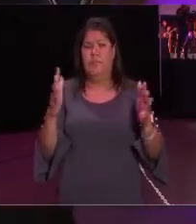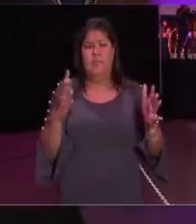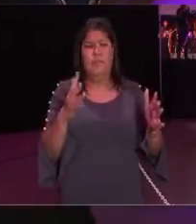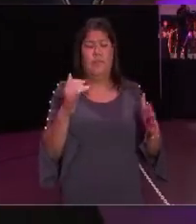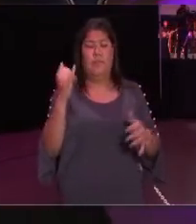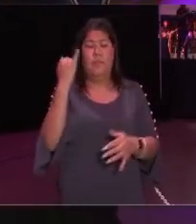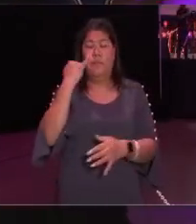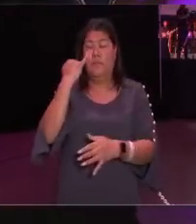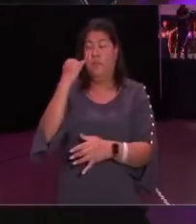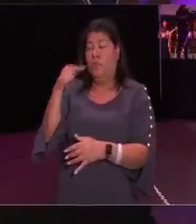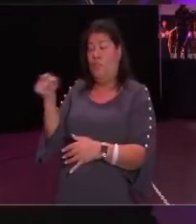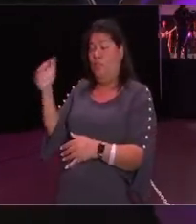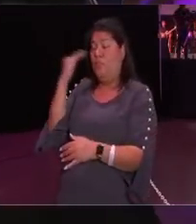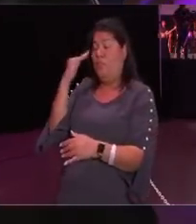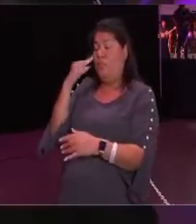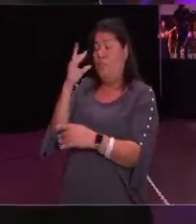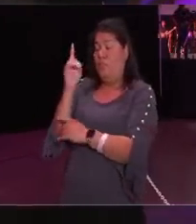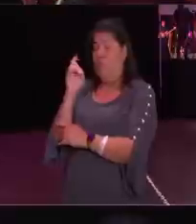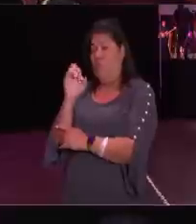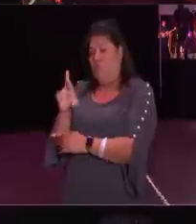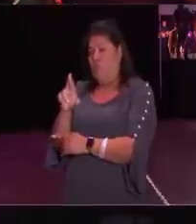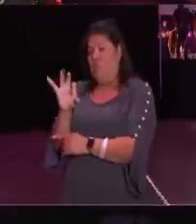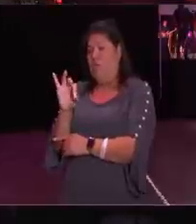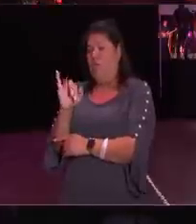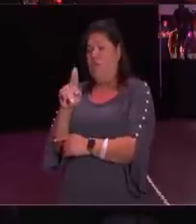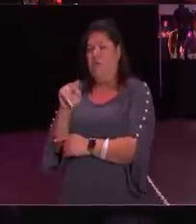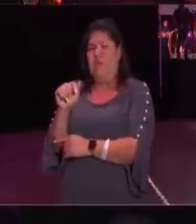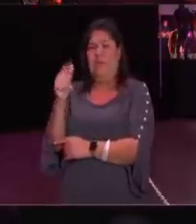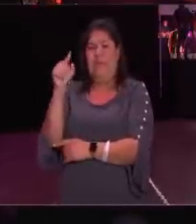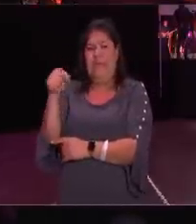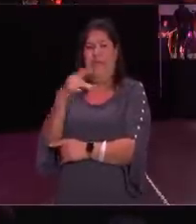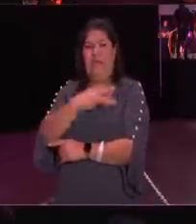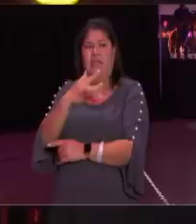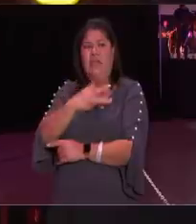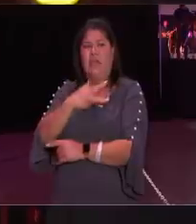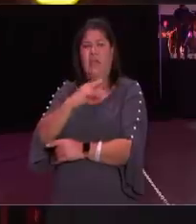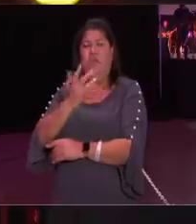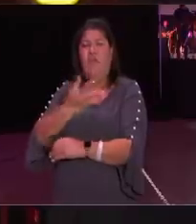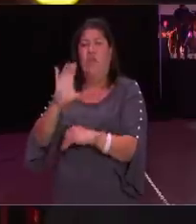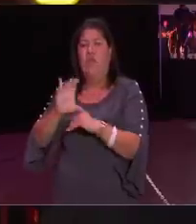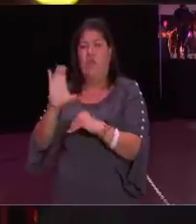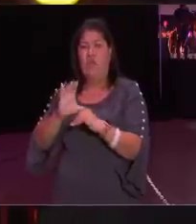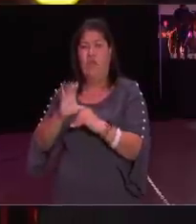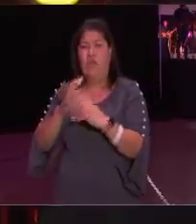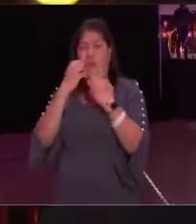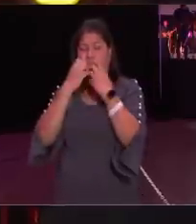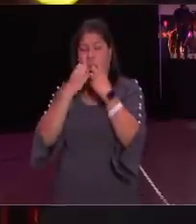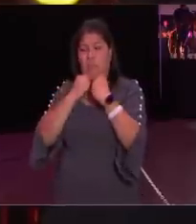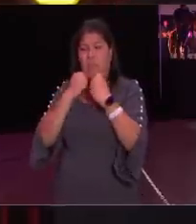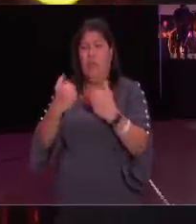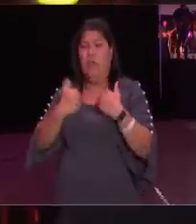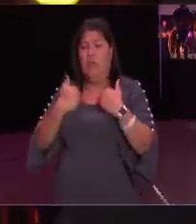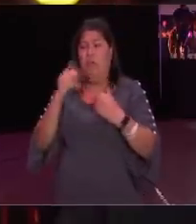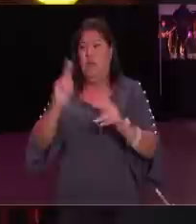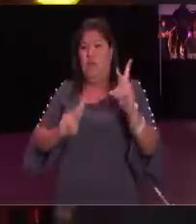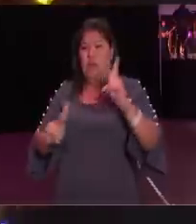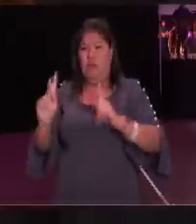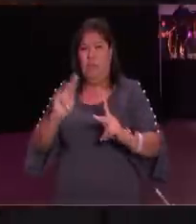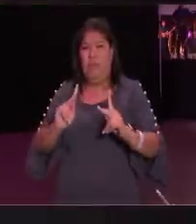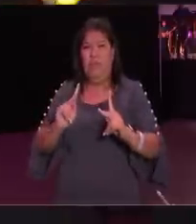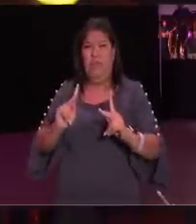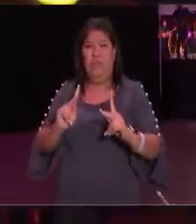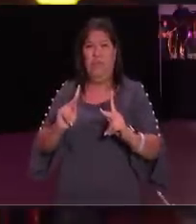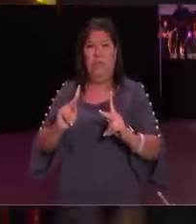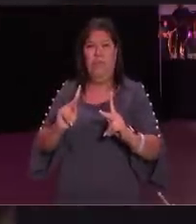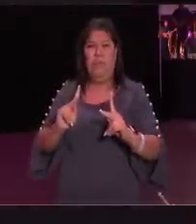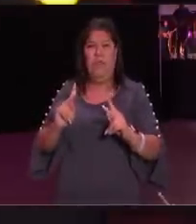If you know Dr. Fortino, you know that he has a heart for our church and a passion for our young people, and that he